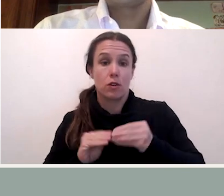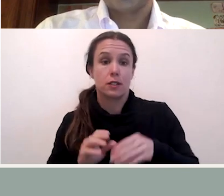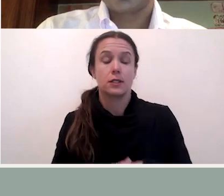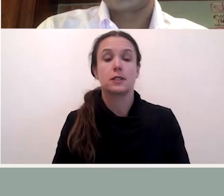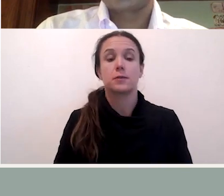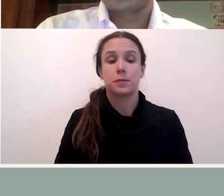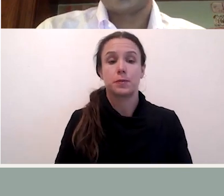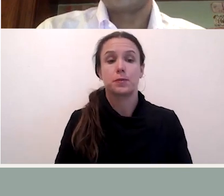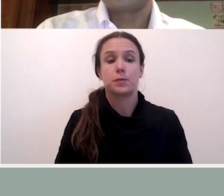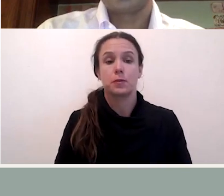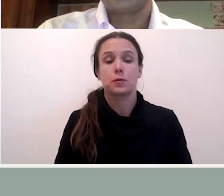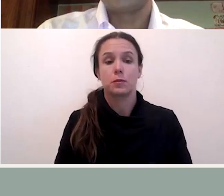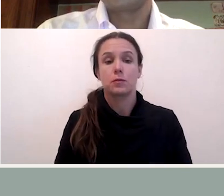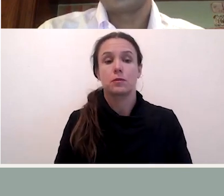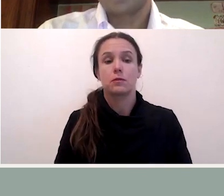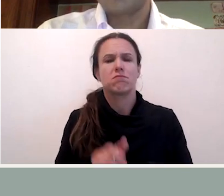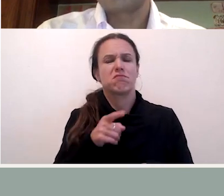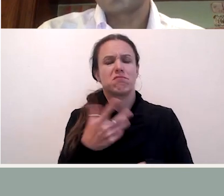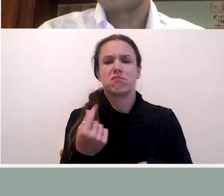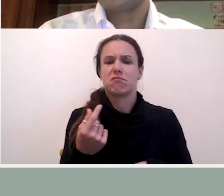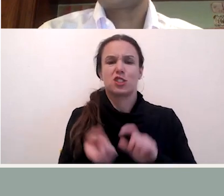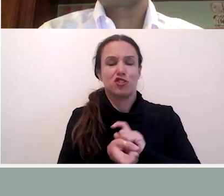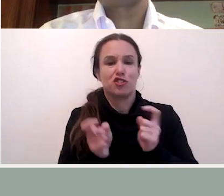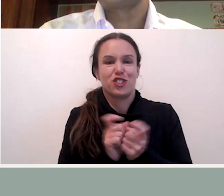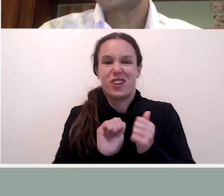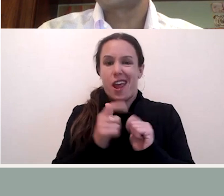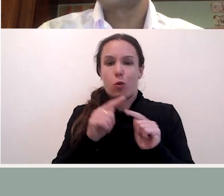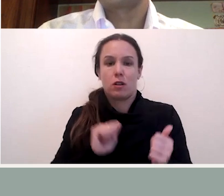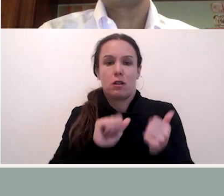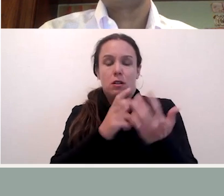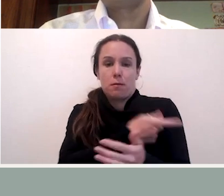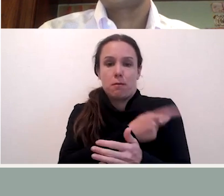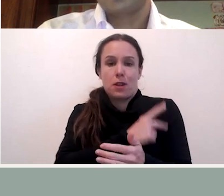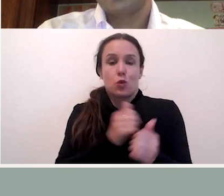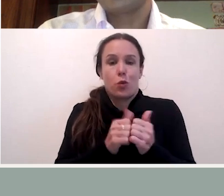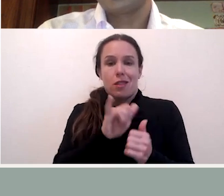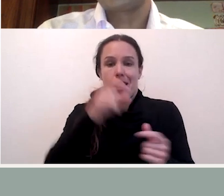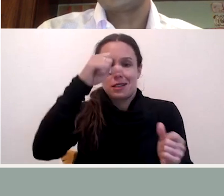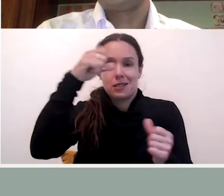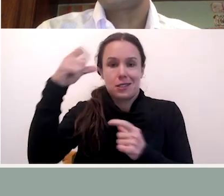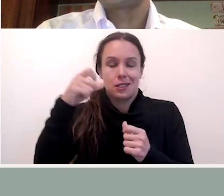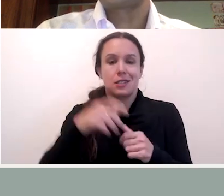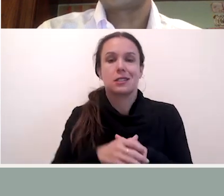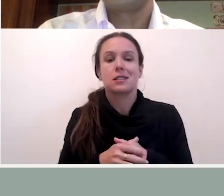really changes kind of how we are now approaching patients with recurrent disease or metastatic